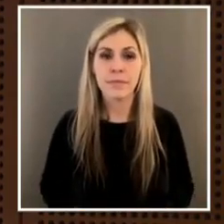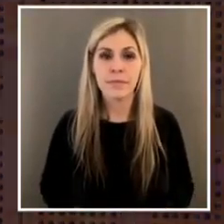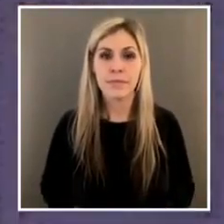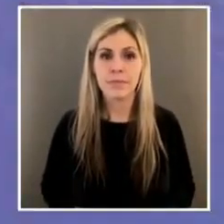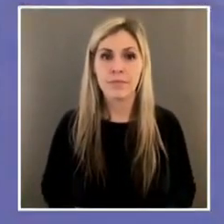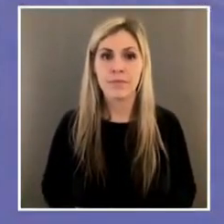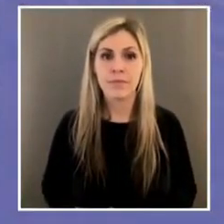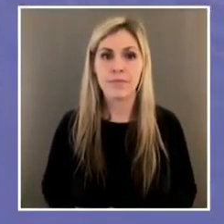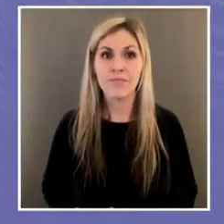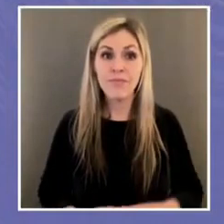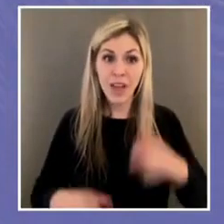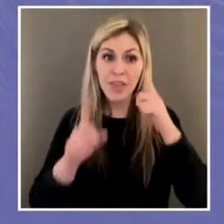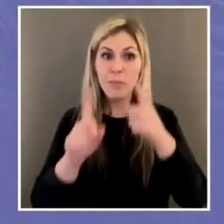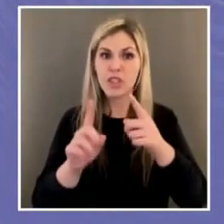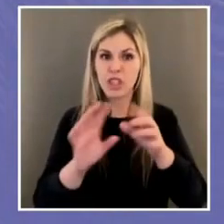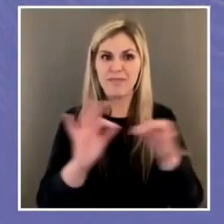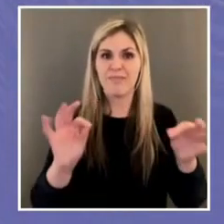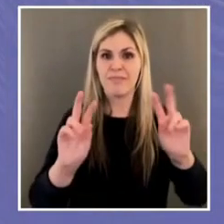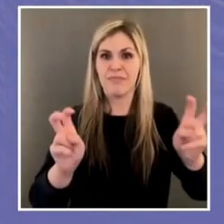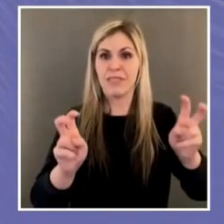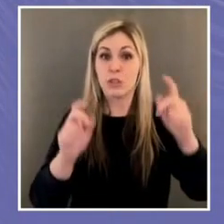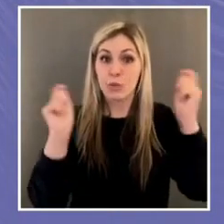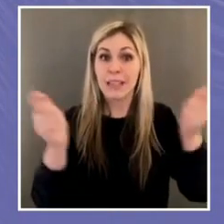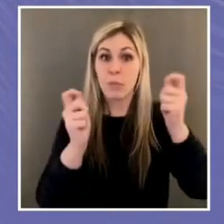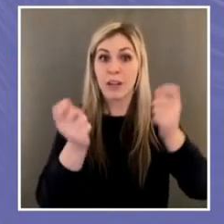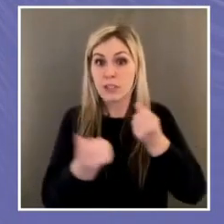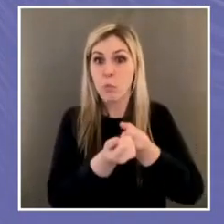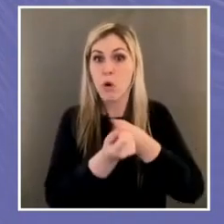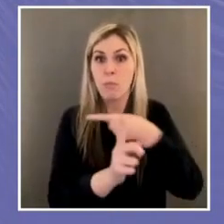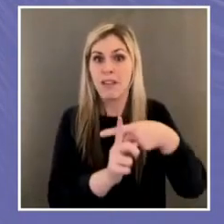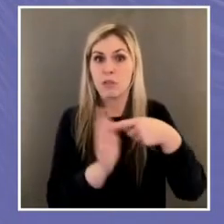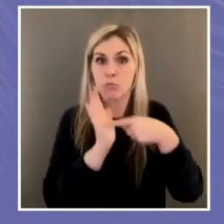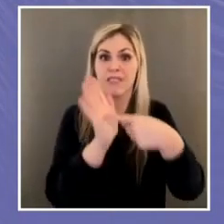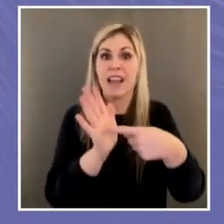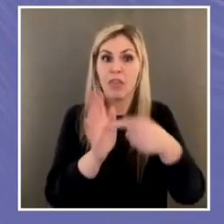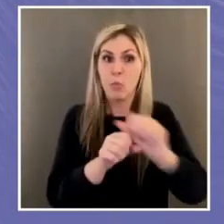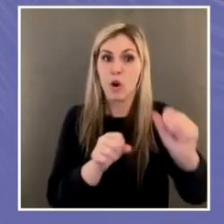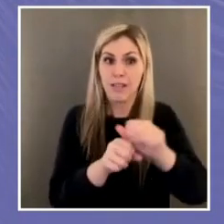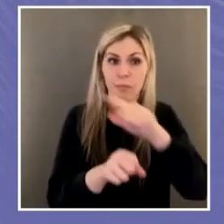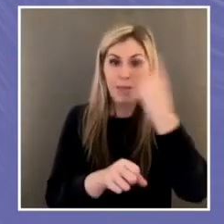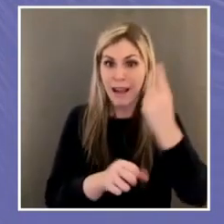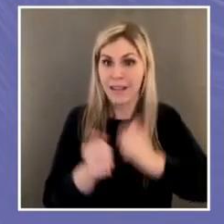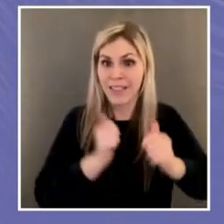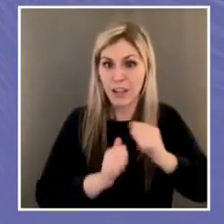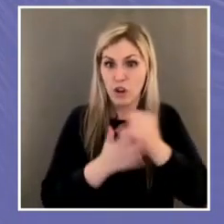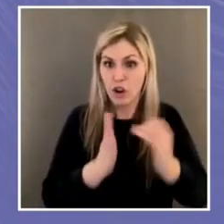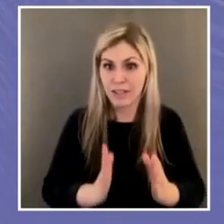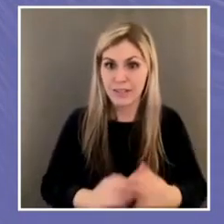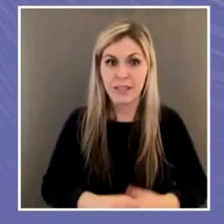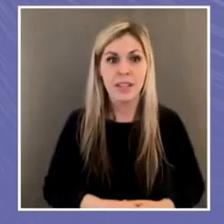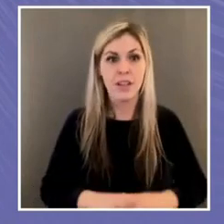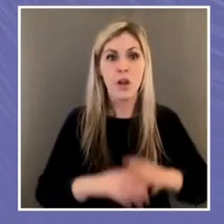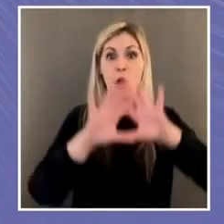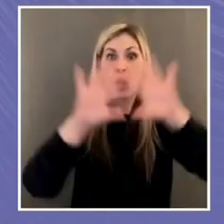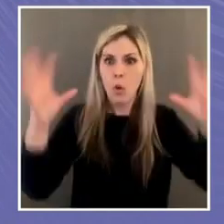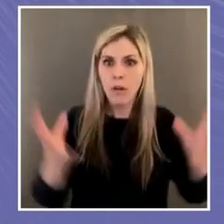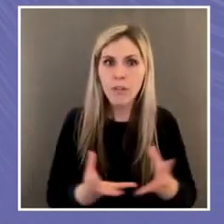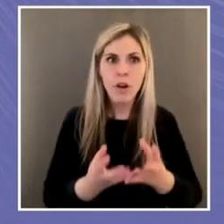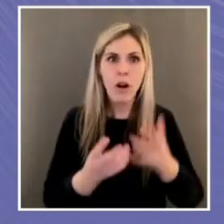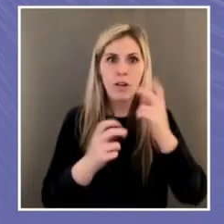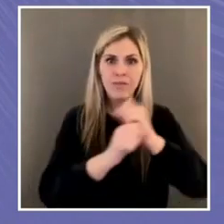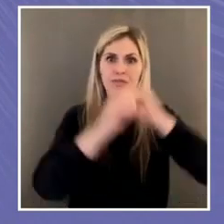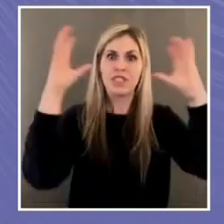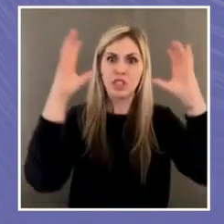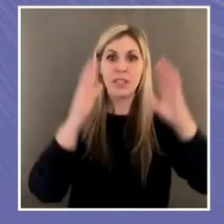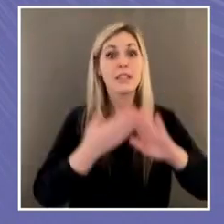The mission is to celebrate, support, and present the work of Black theater artists. Our ultimate vision is a community in